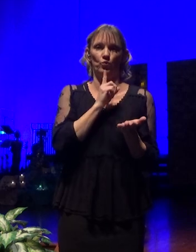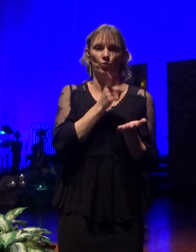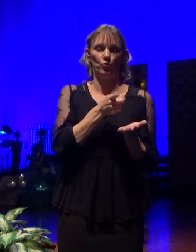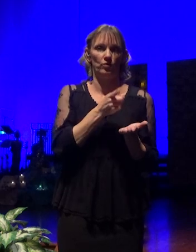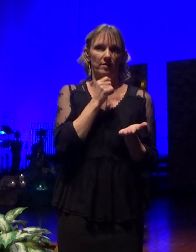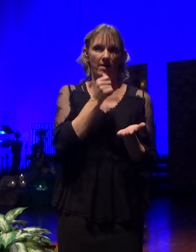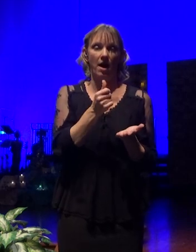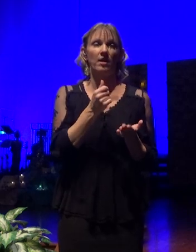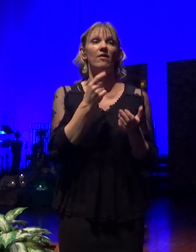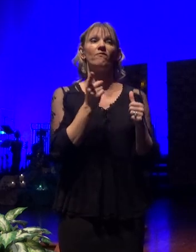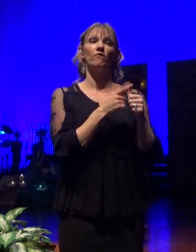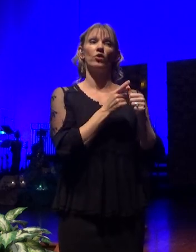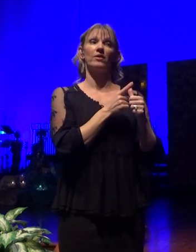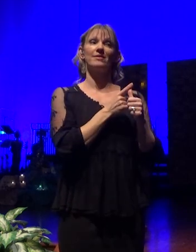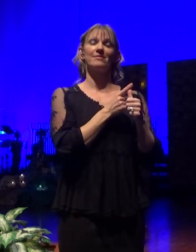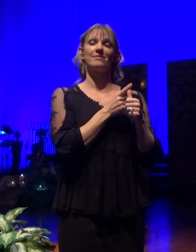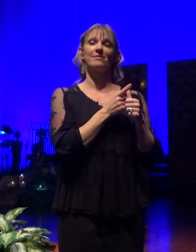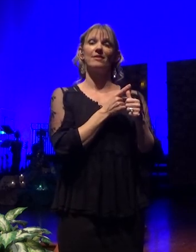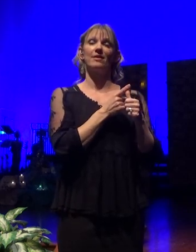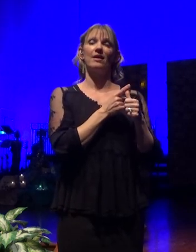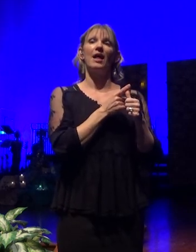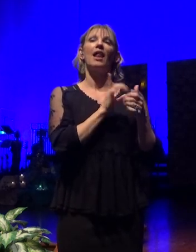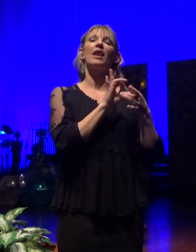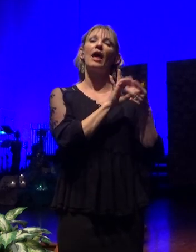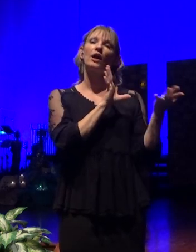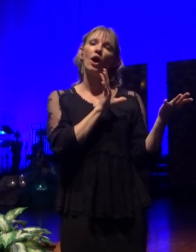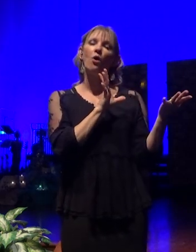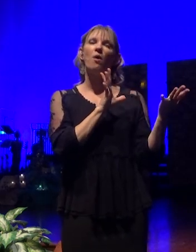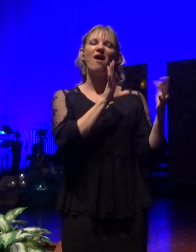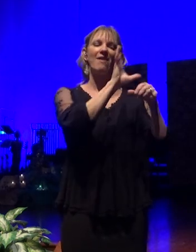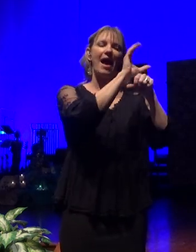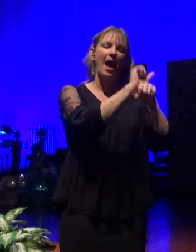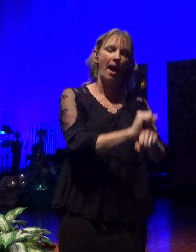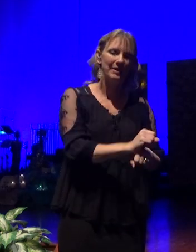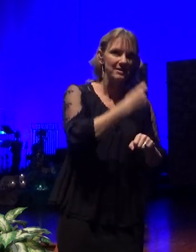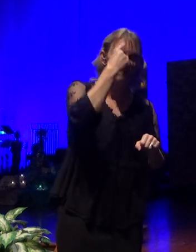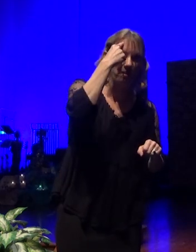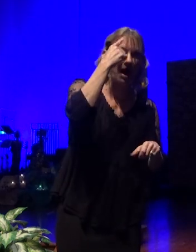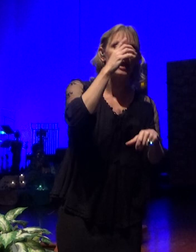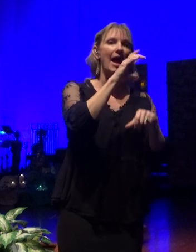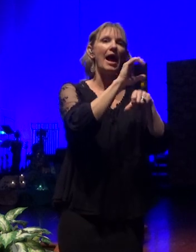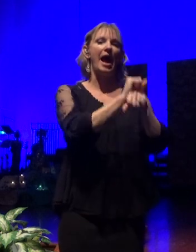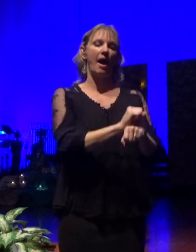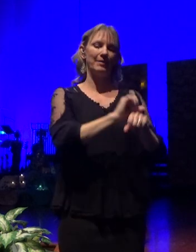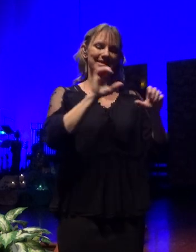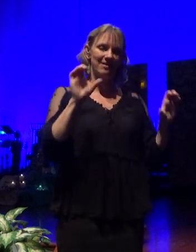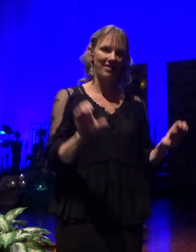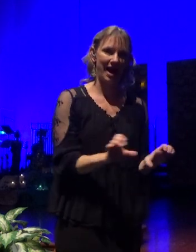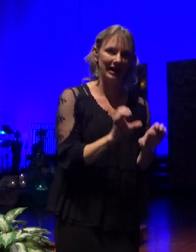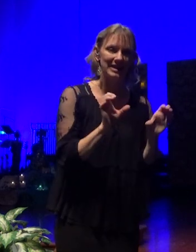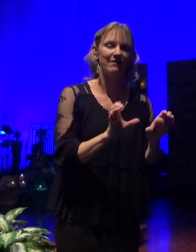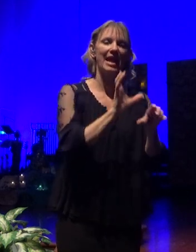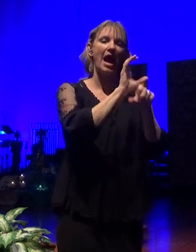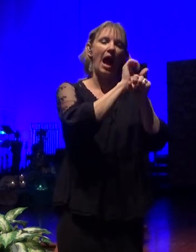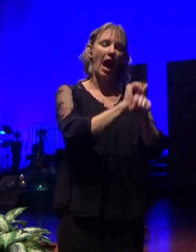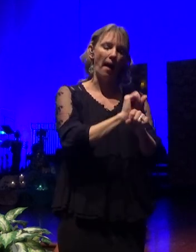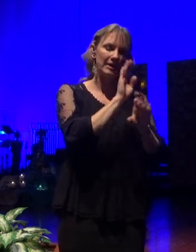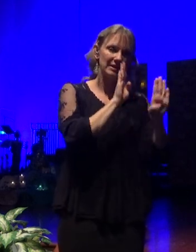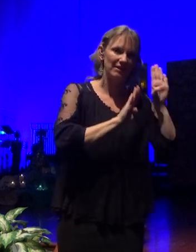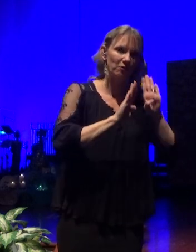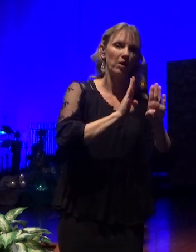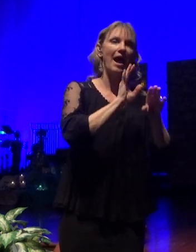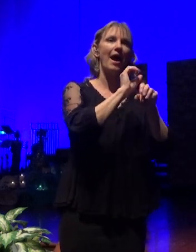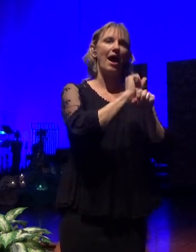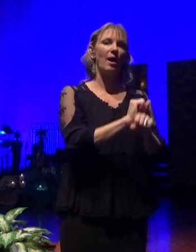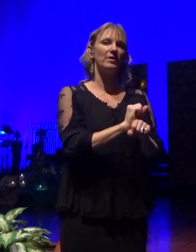go of is blocking habits, habits of mind, habits of activity, habits of worry, habits of not setting